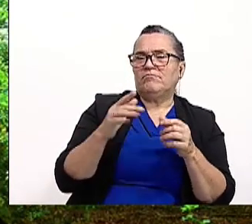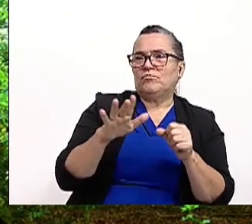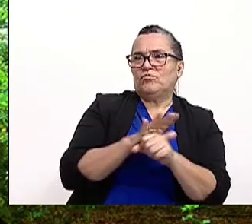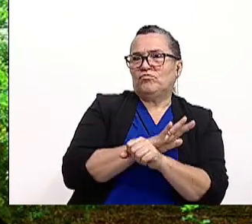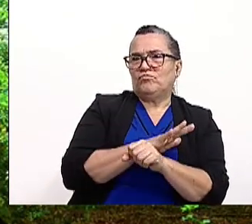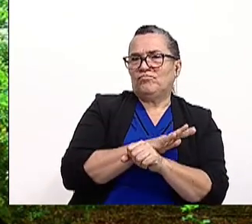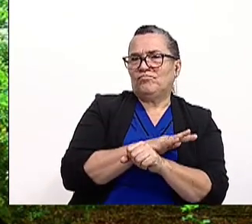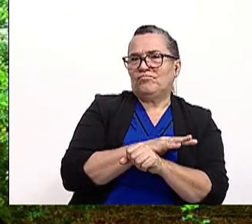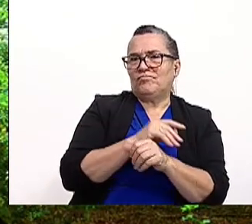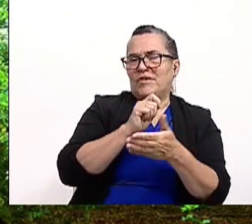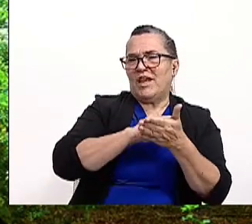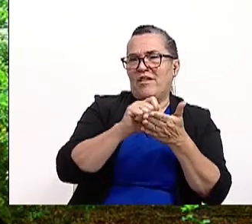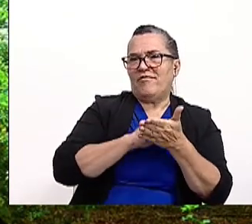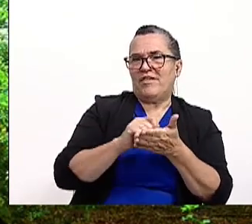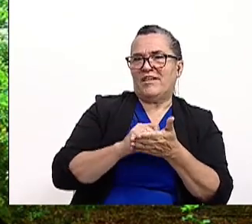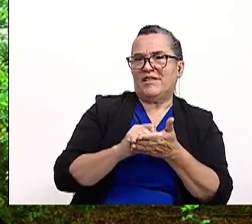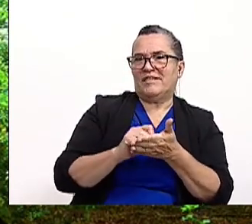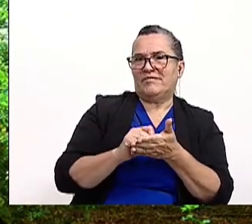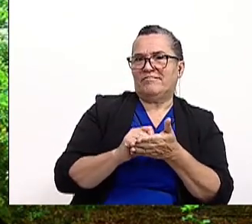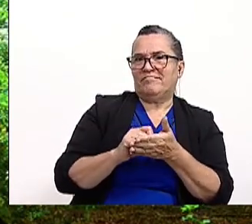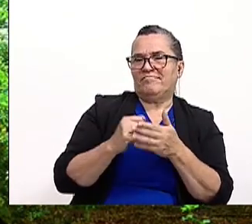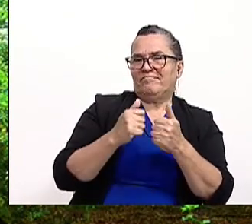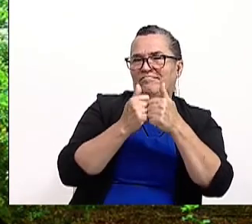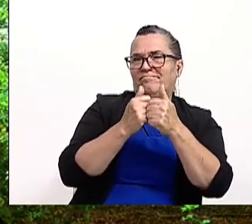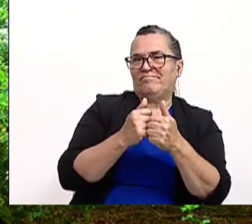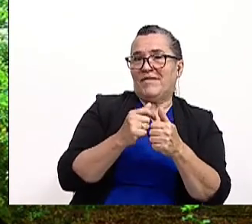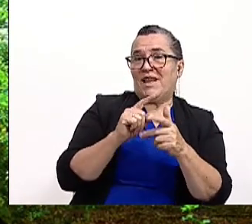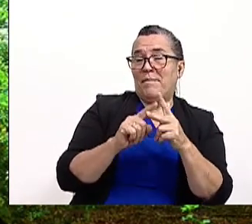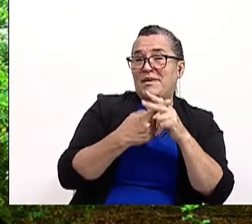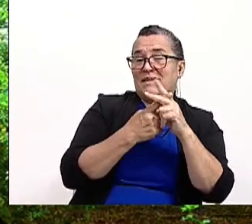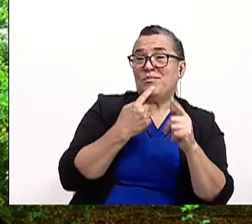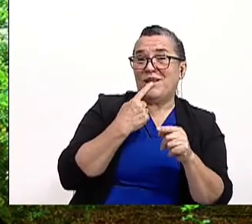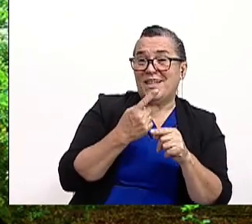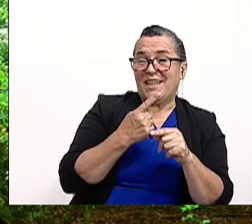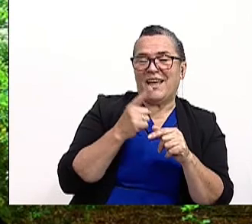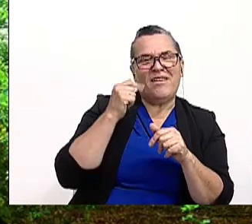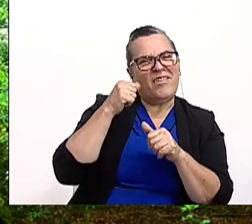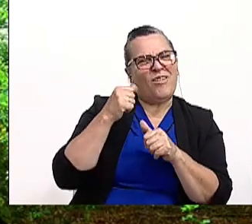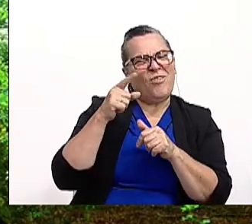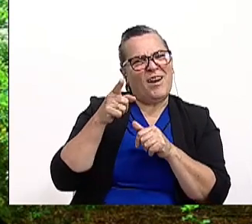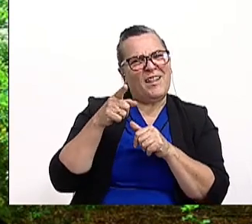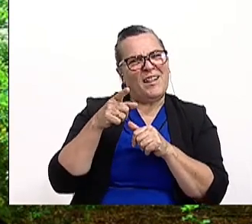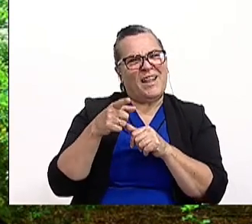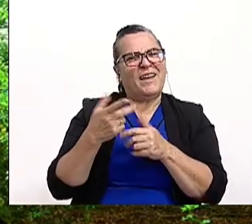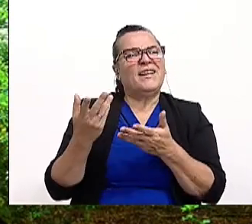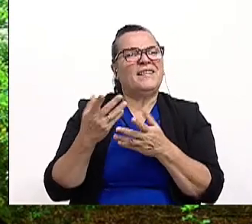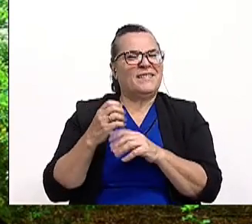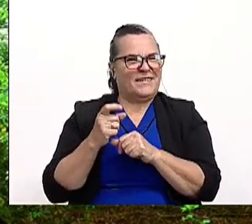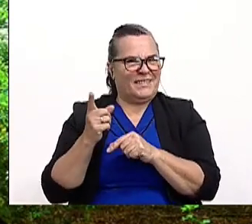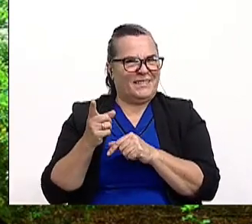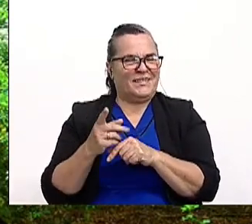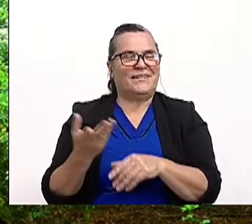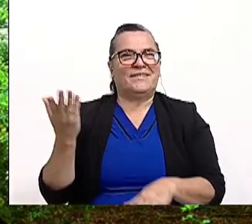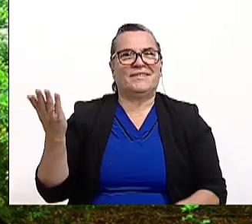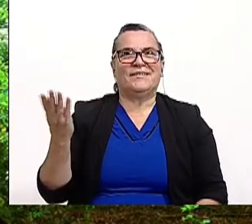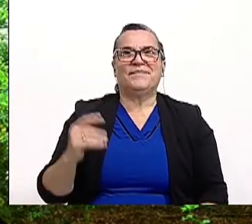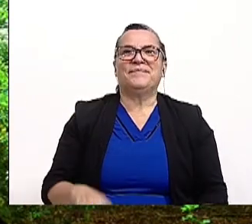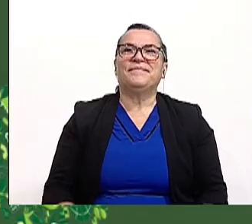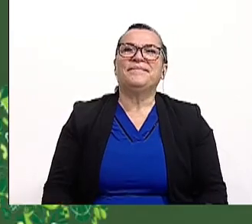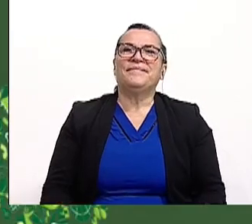writing task I ask you to do at the beginning. Let's remember what you have to do.